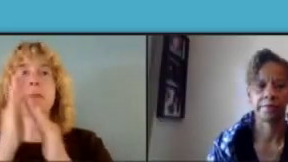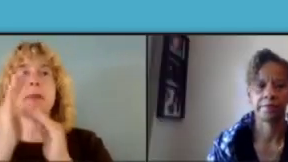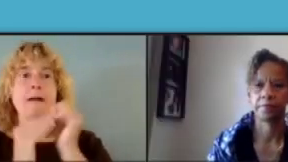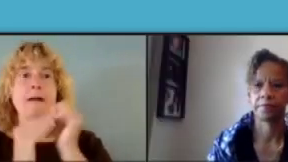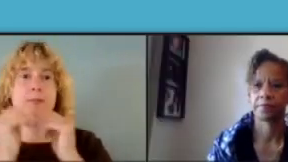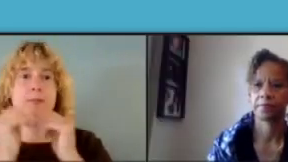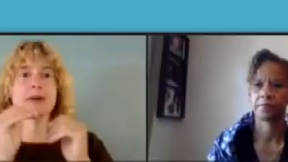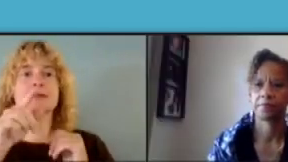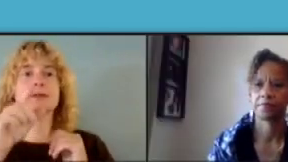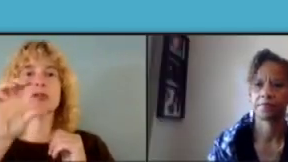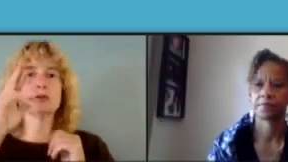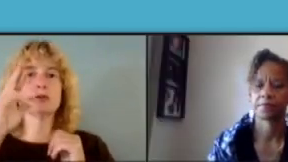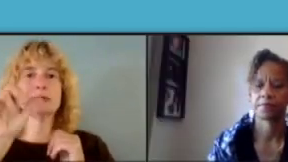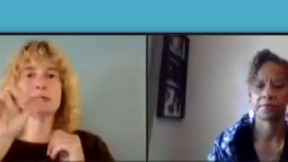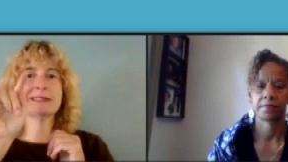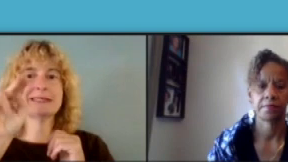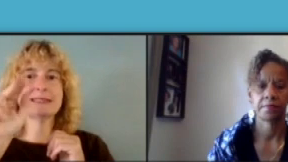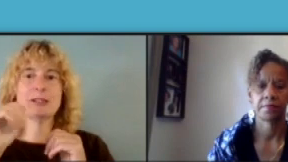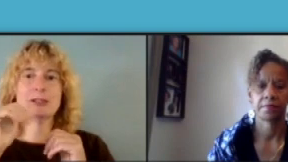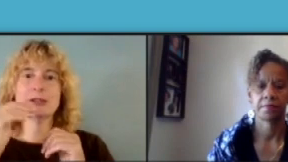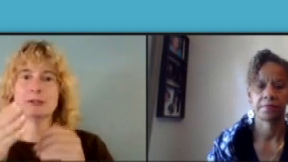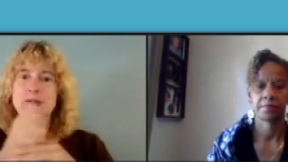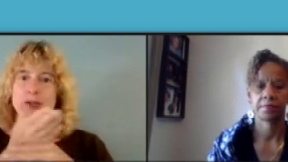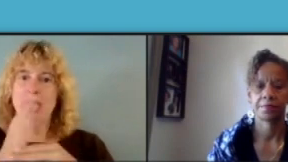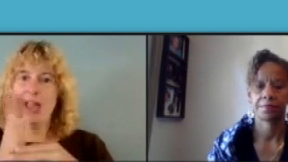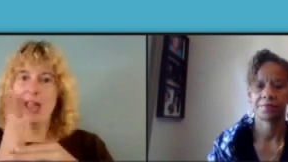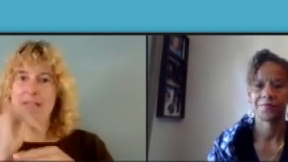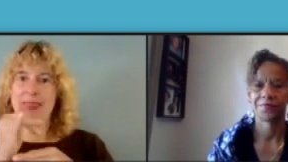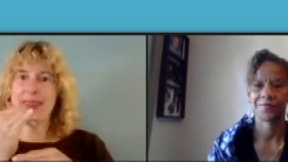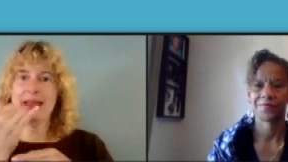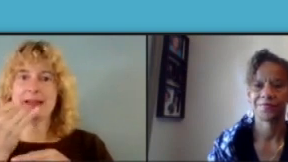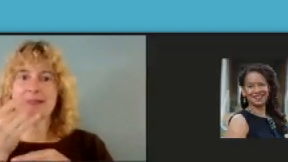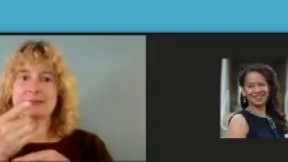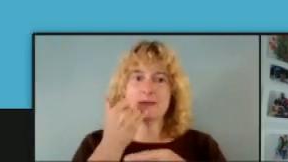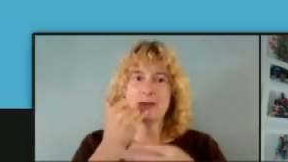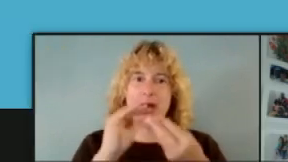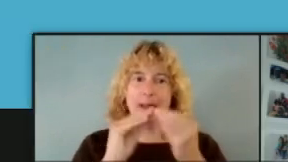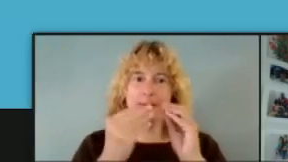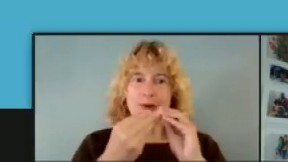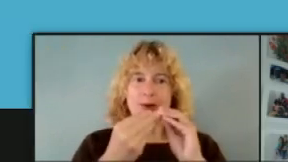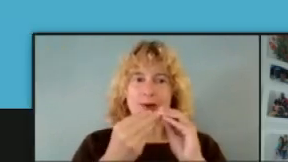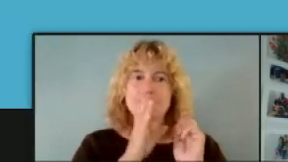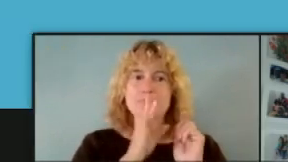buenos días. Si necesitas traducción en español, habla al